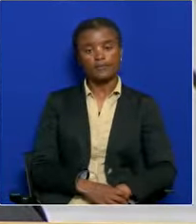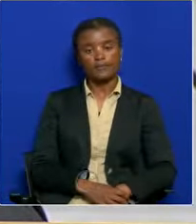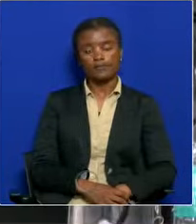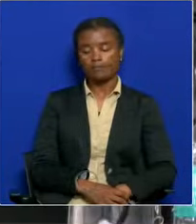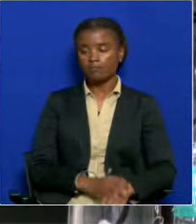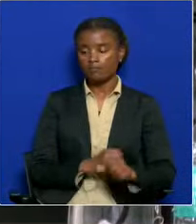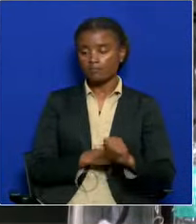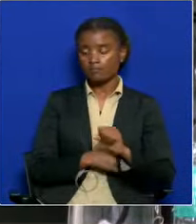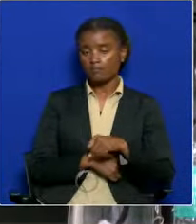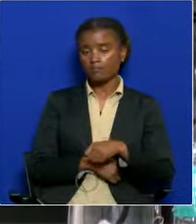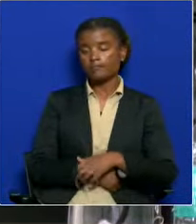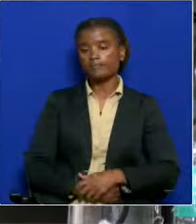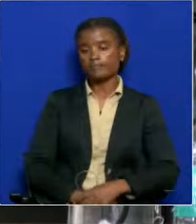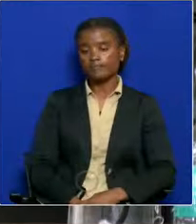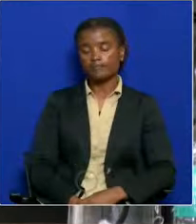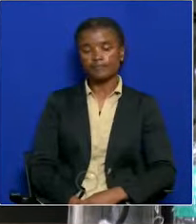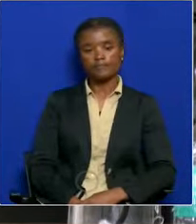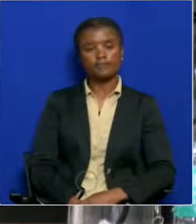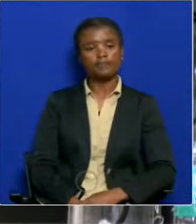You'll see there